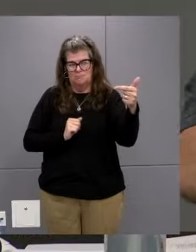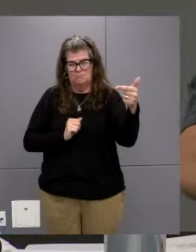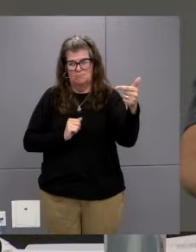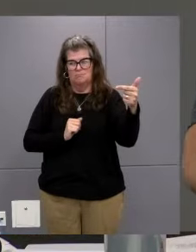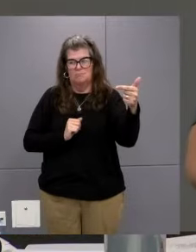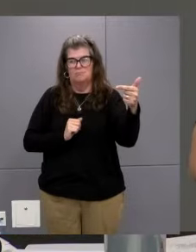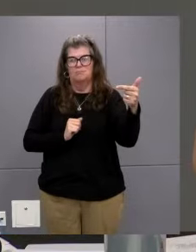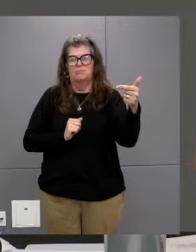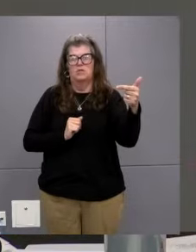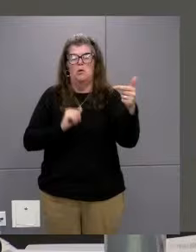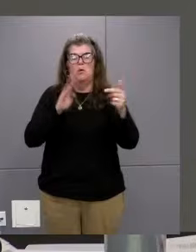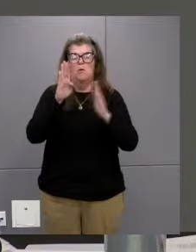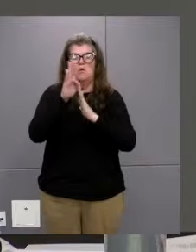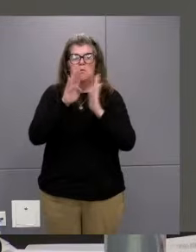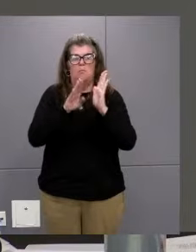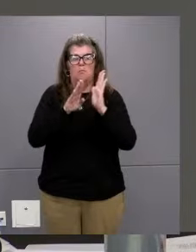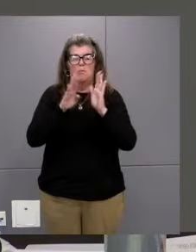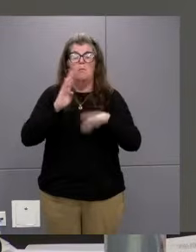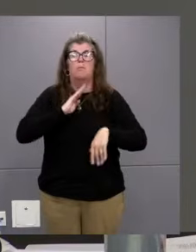Board Policy